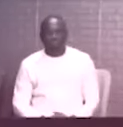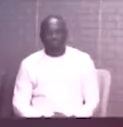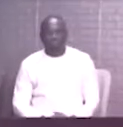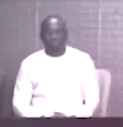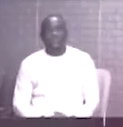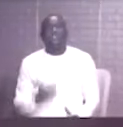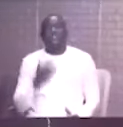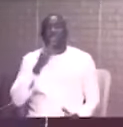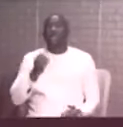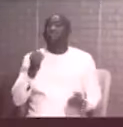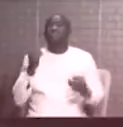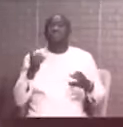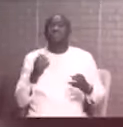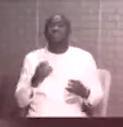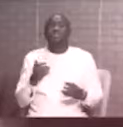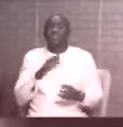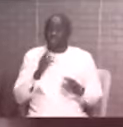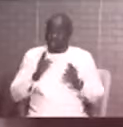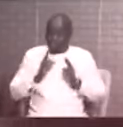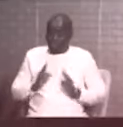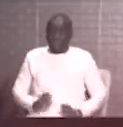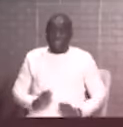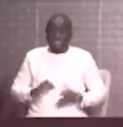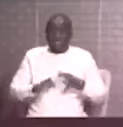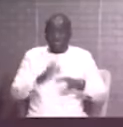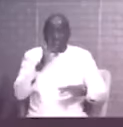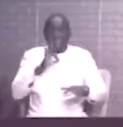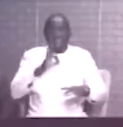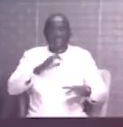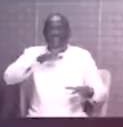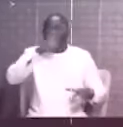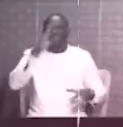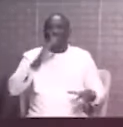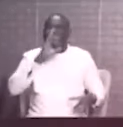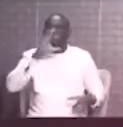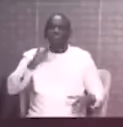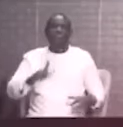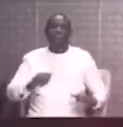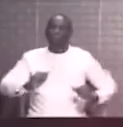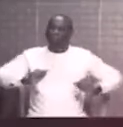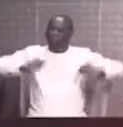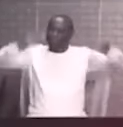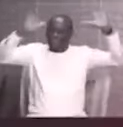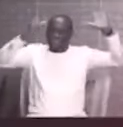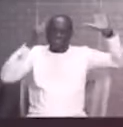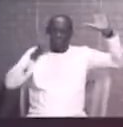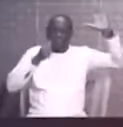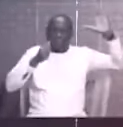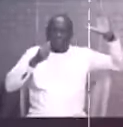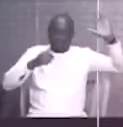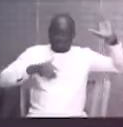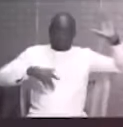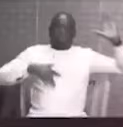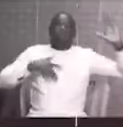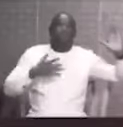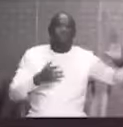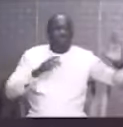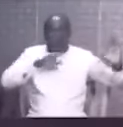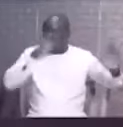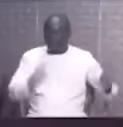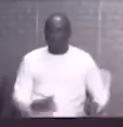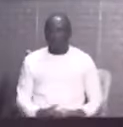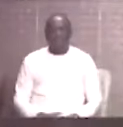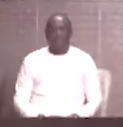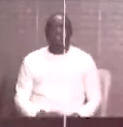There are many, the human spirit never truly yields itself voluntarily. No, there